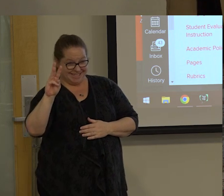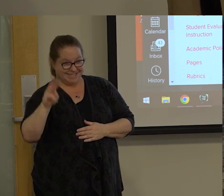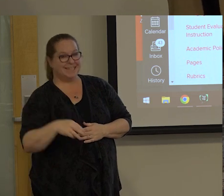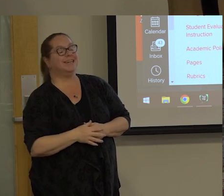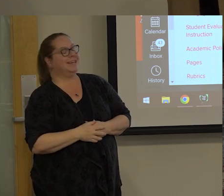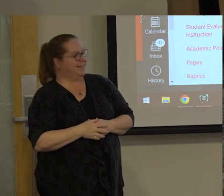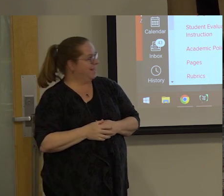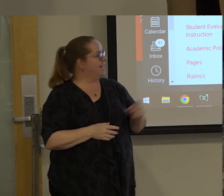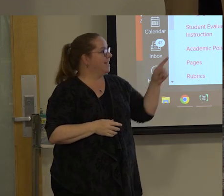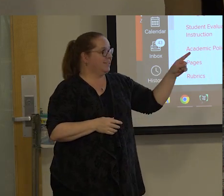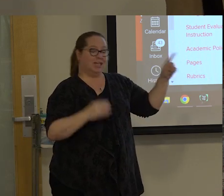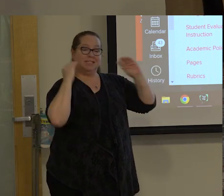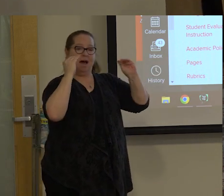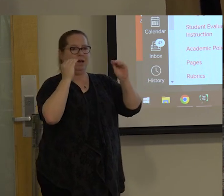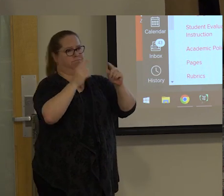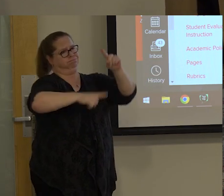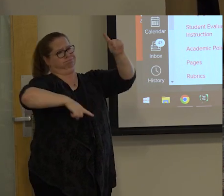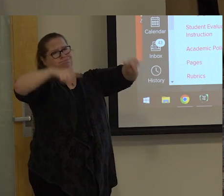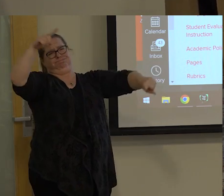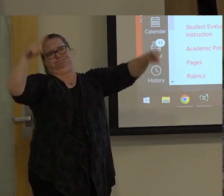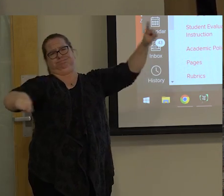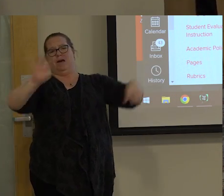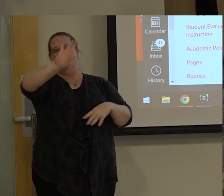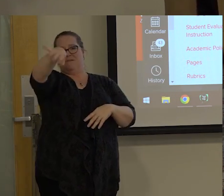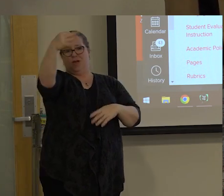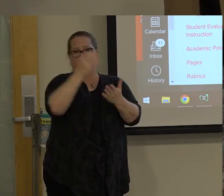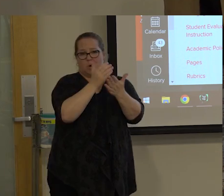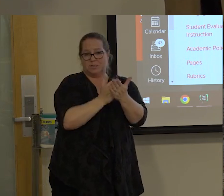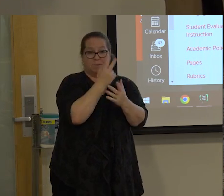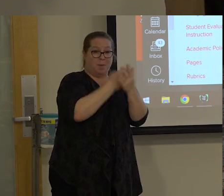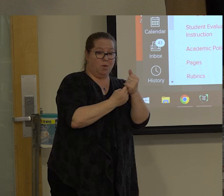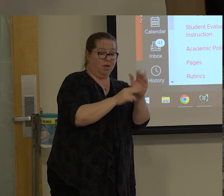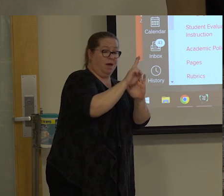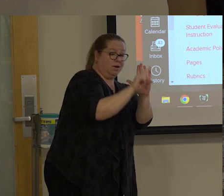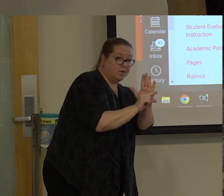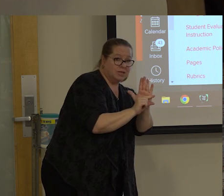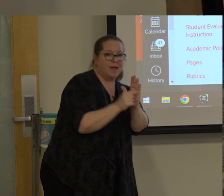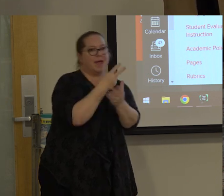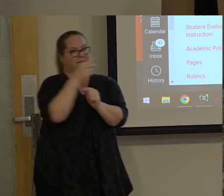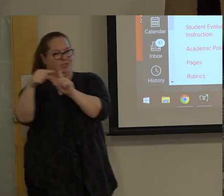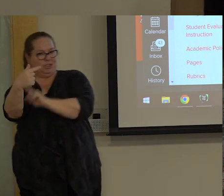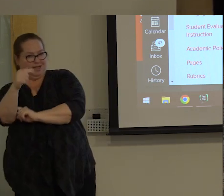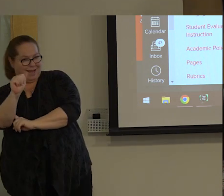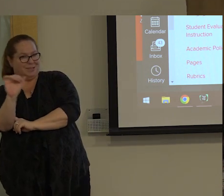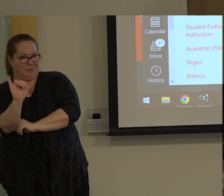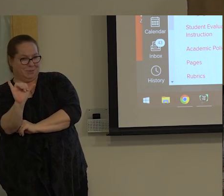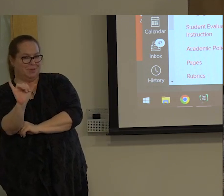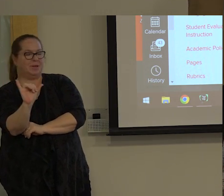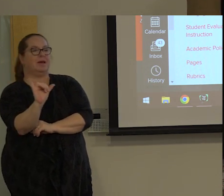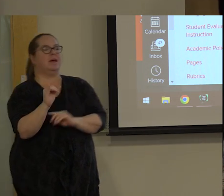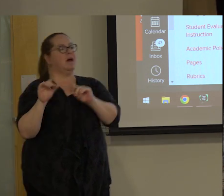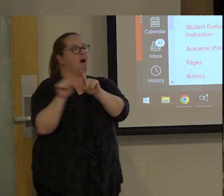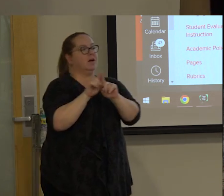Julie has taught a wide variety of French courses at both the undergraduate and graduate levels, and she has taught